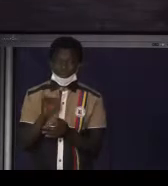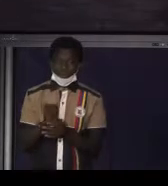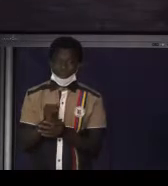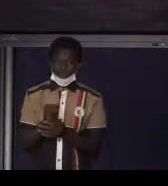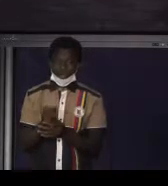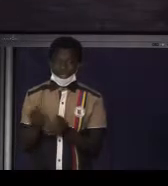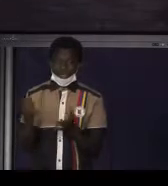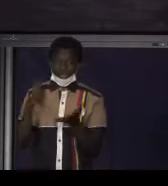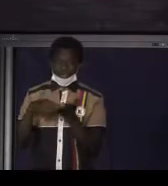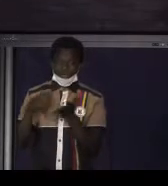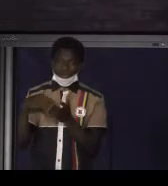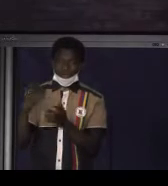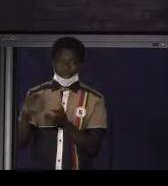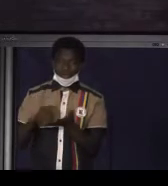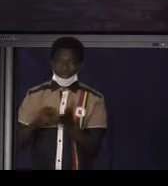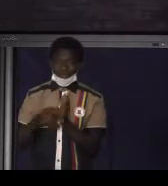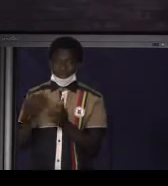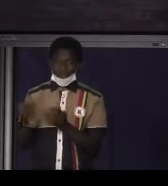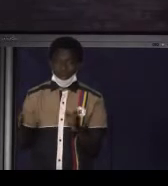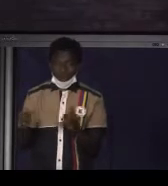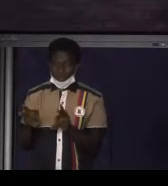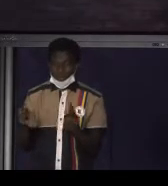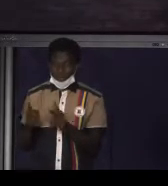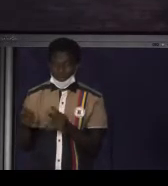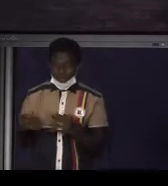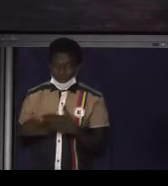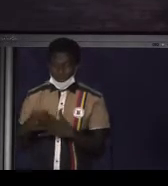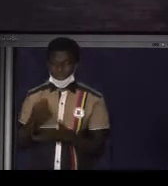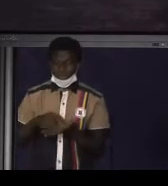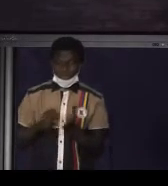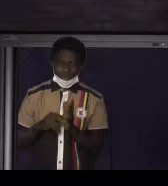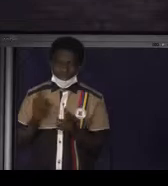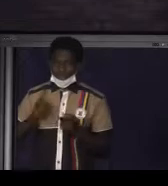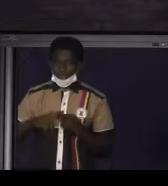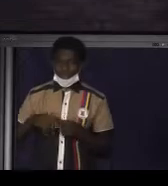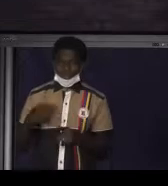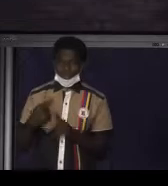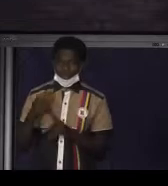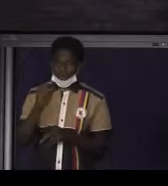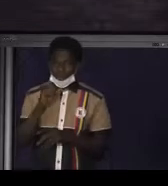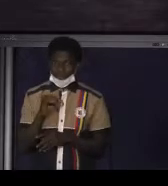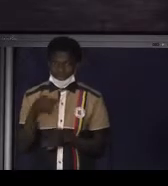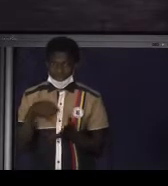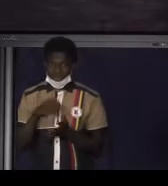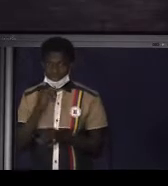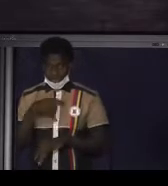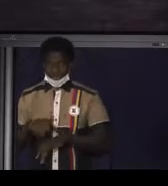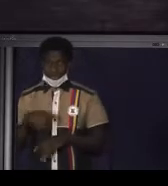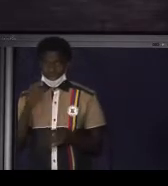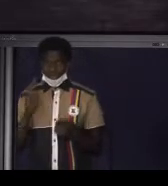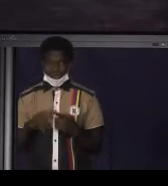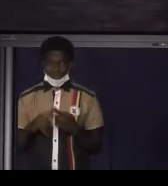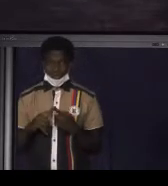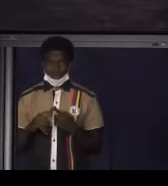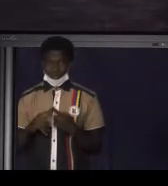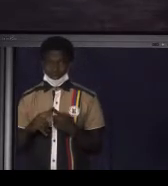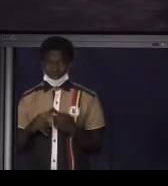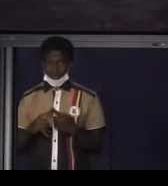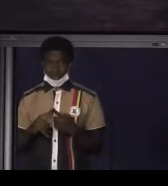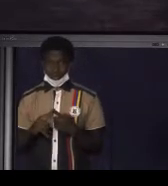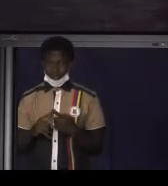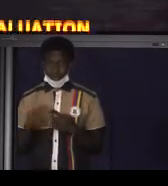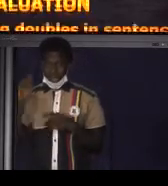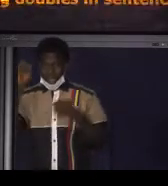repetition of meaning or very close in meaning to the words. So it is time to